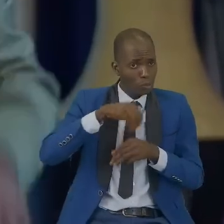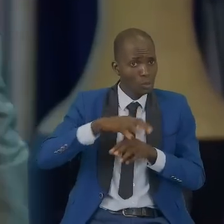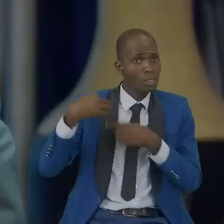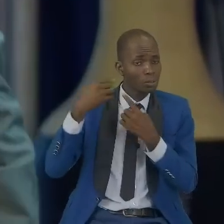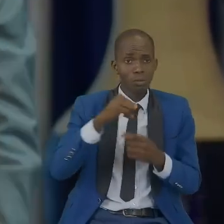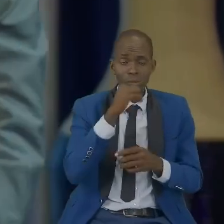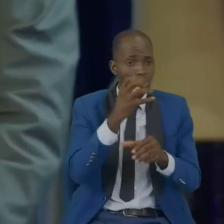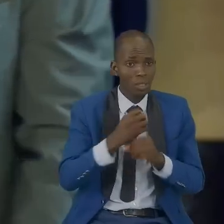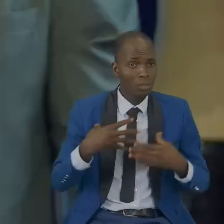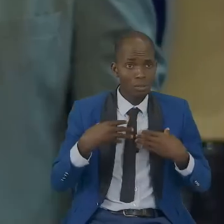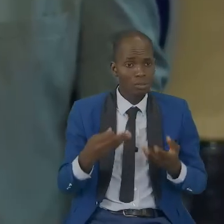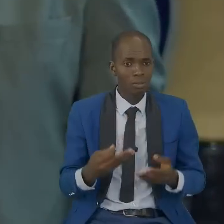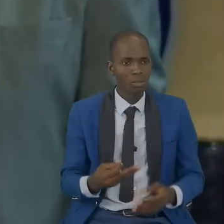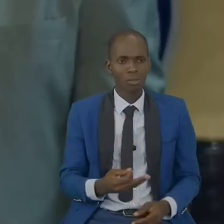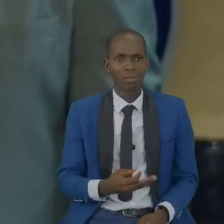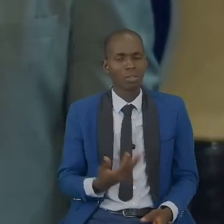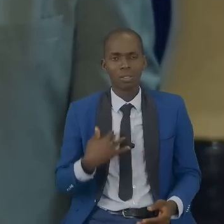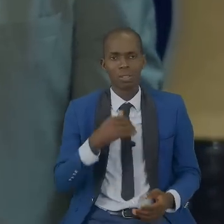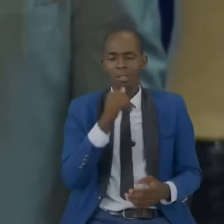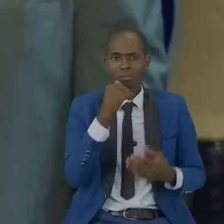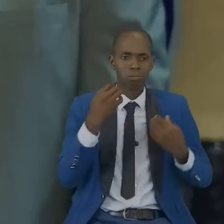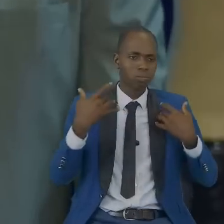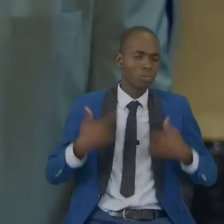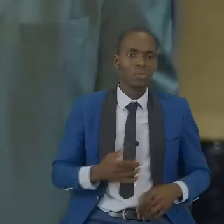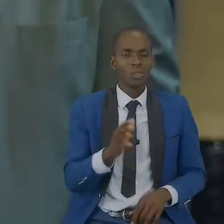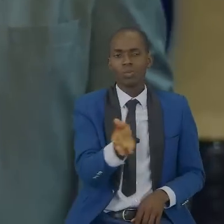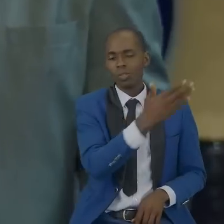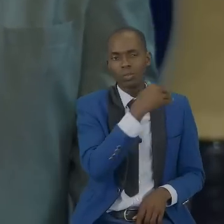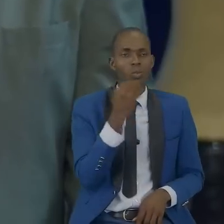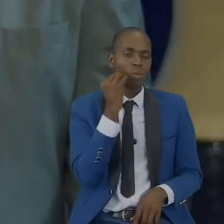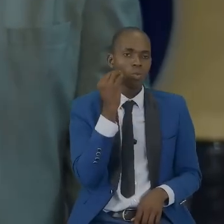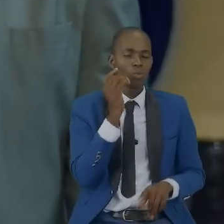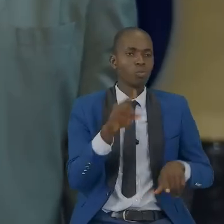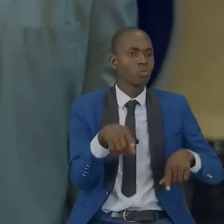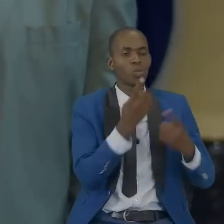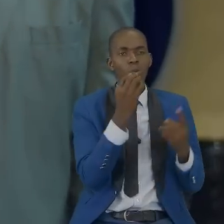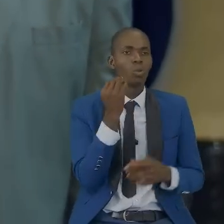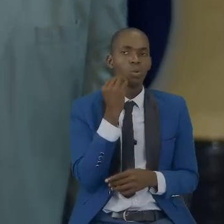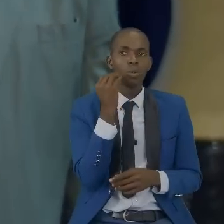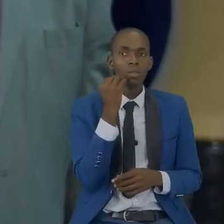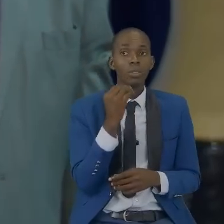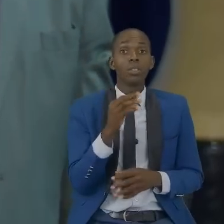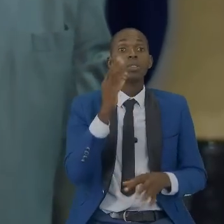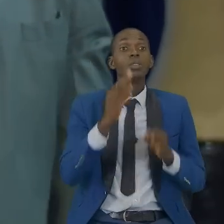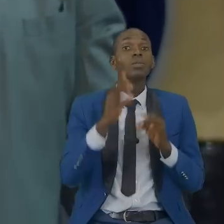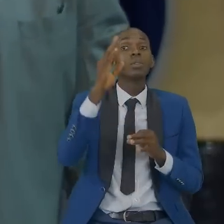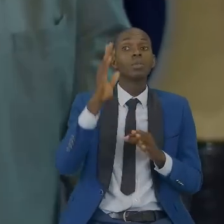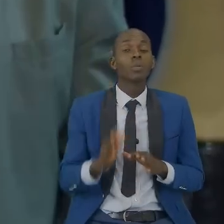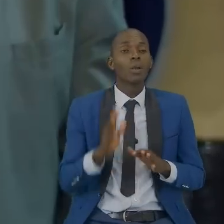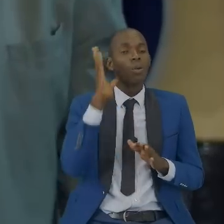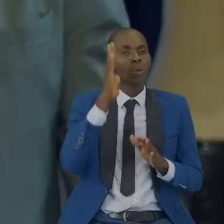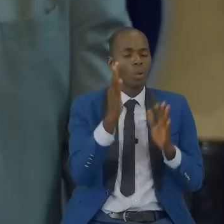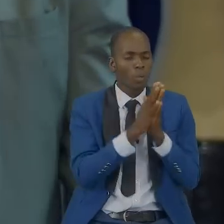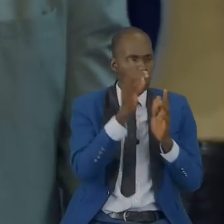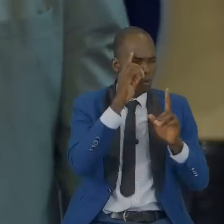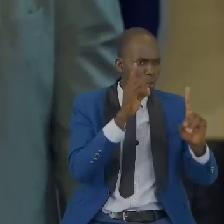Go. My pastor has no time. If he's going to pray for one by one, how many people